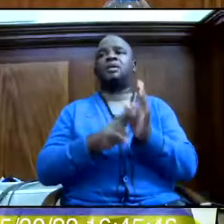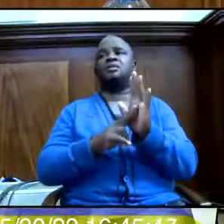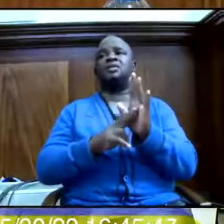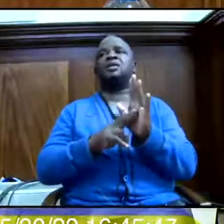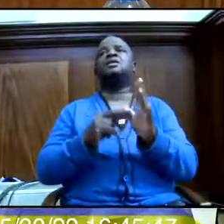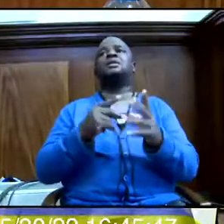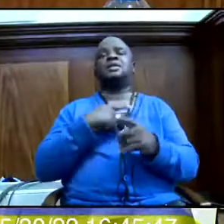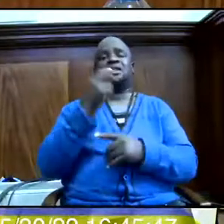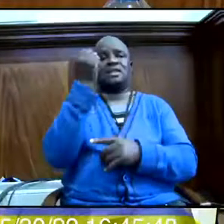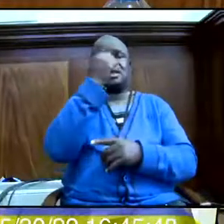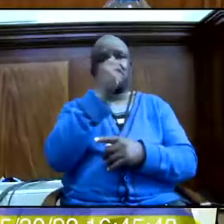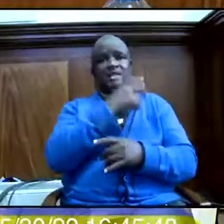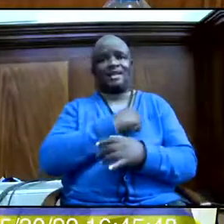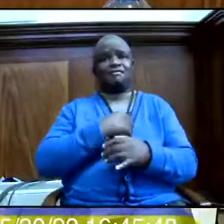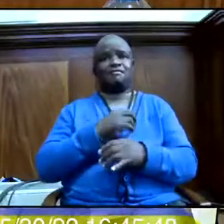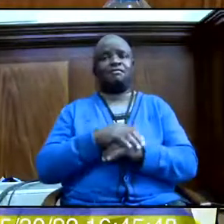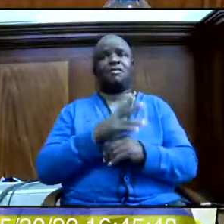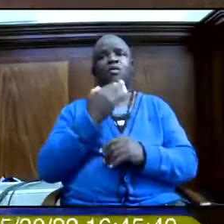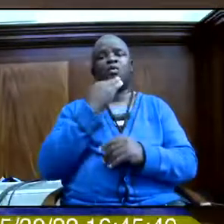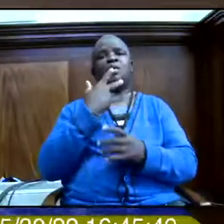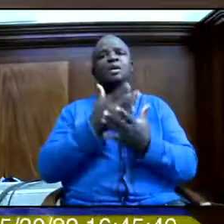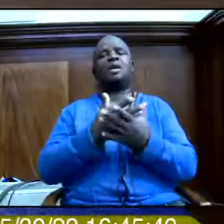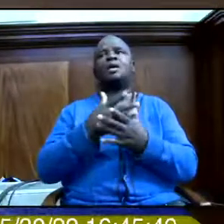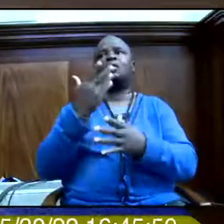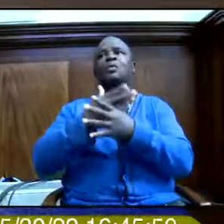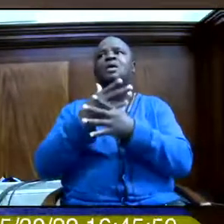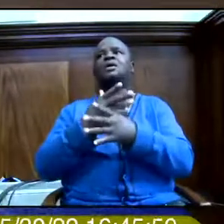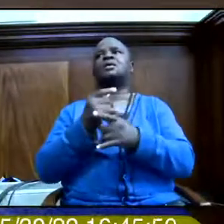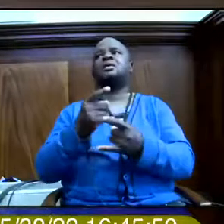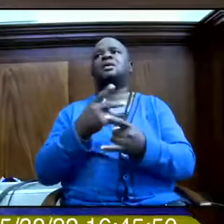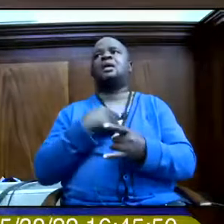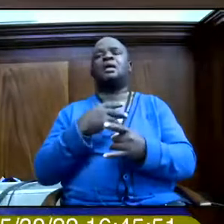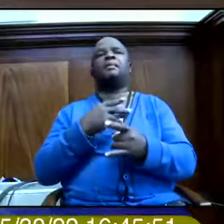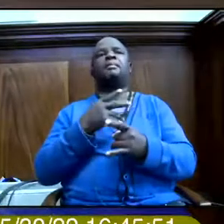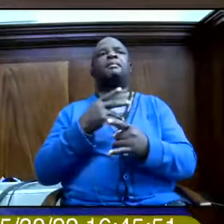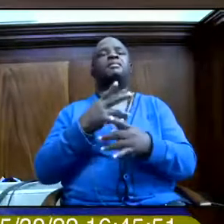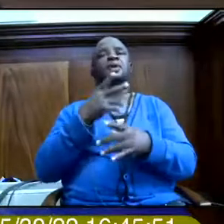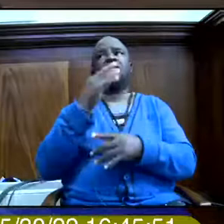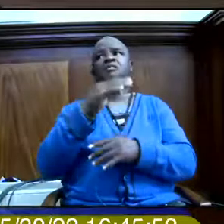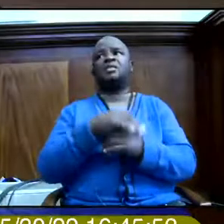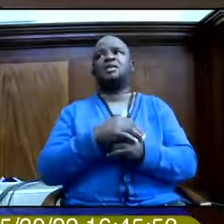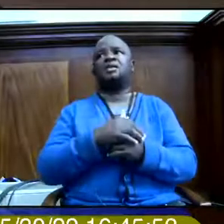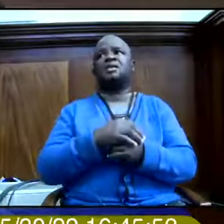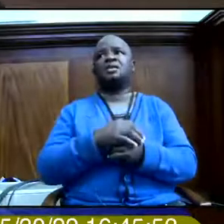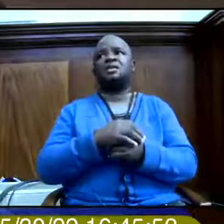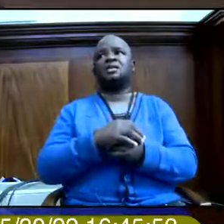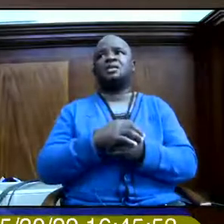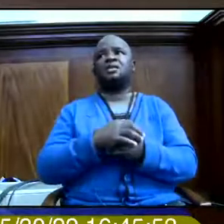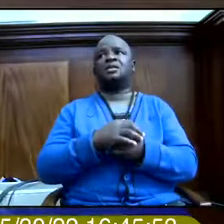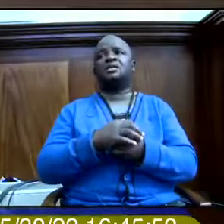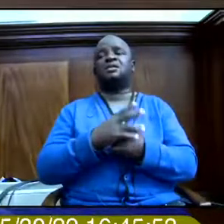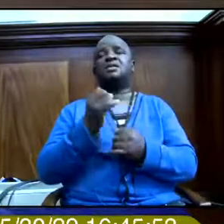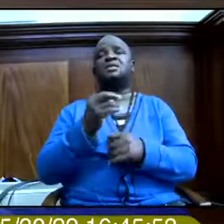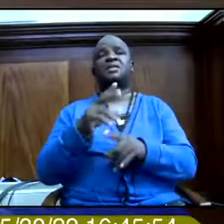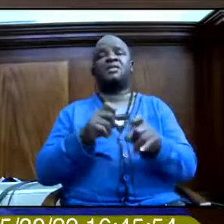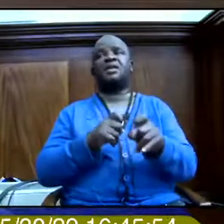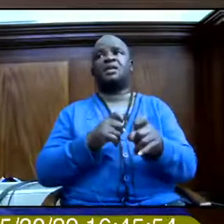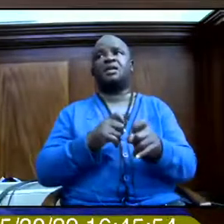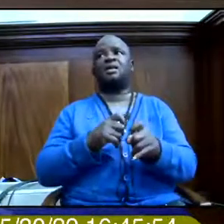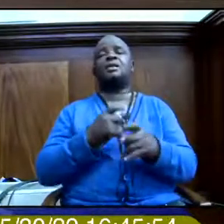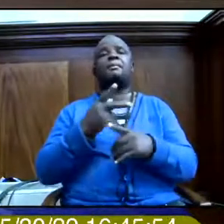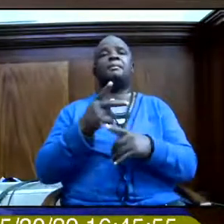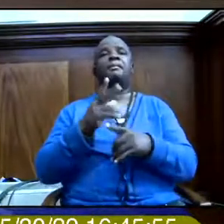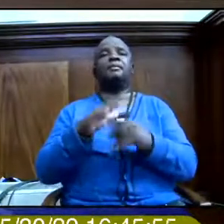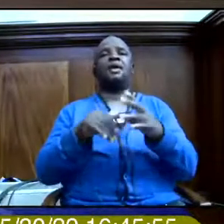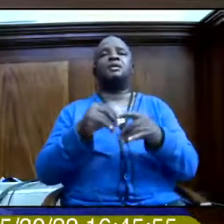public servants then who's going to work in public sector if we can't build our public sector to